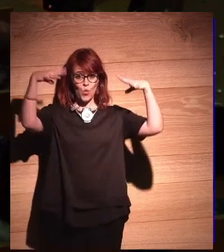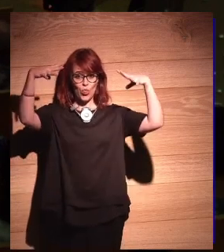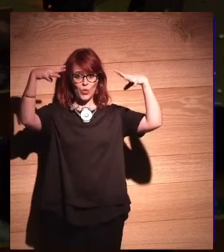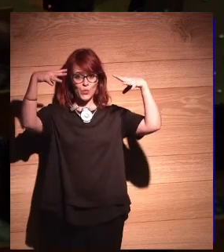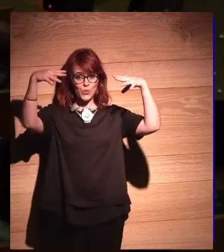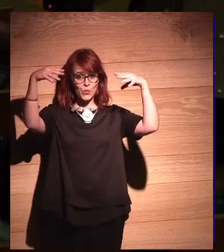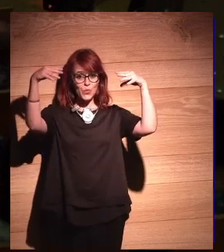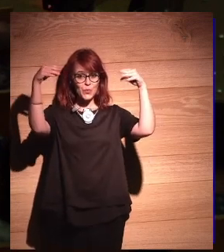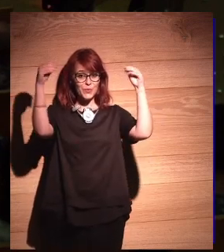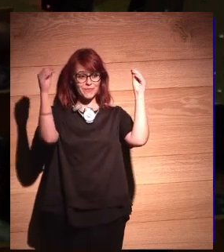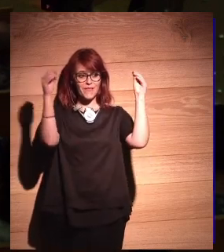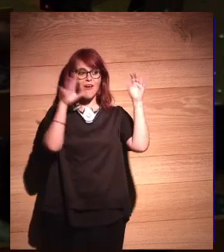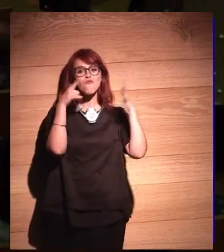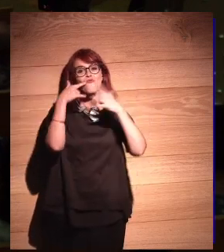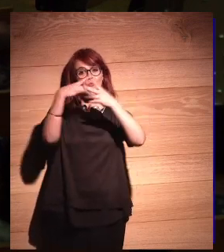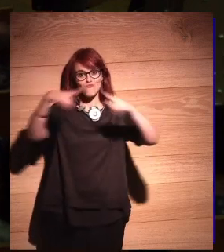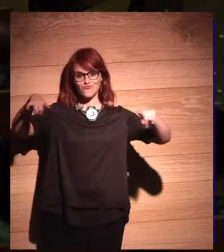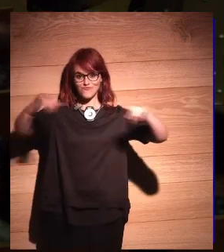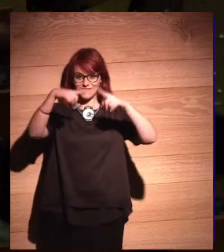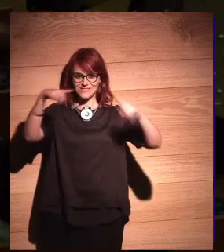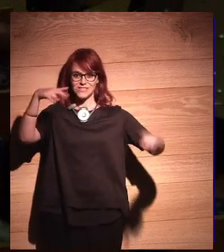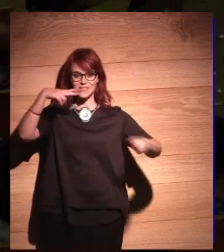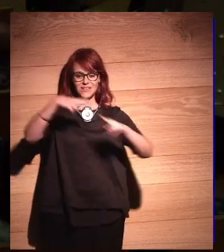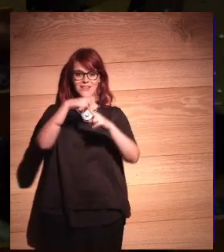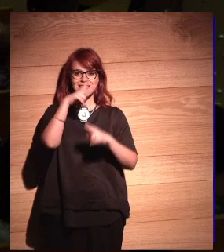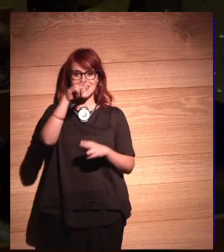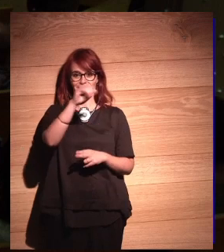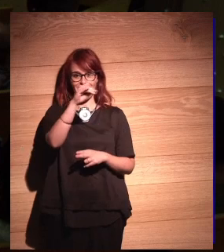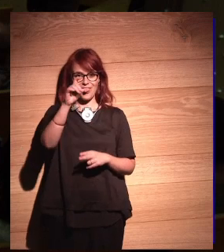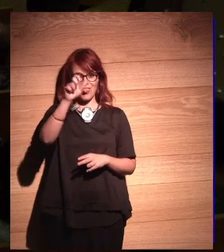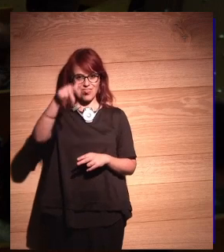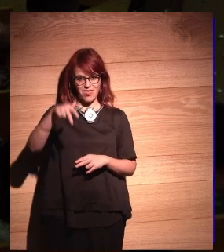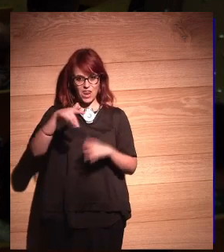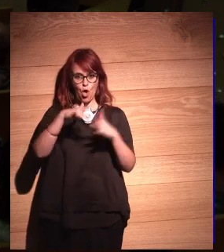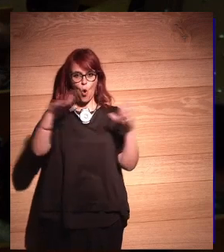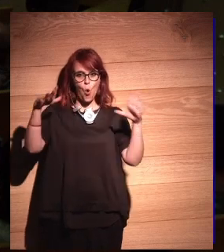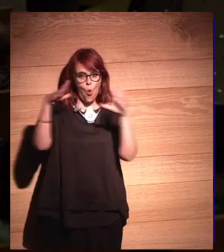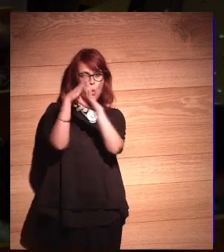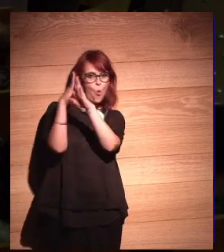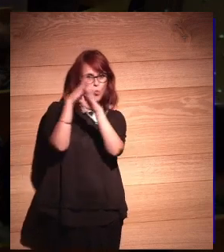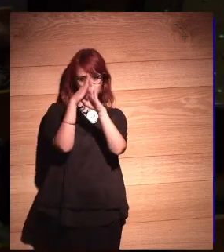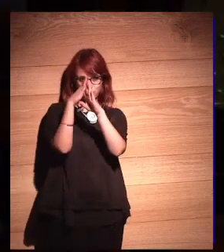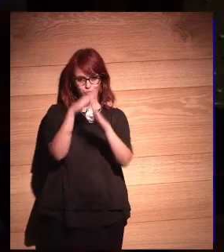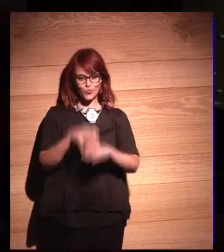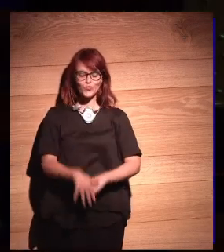now. It's called Hidden.